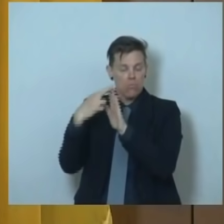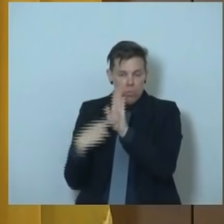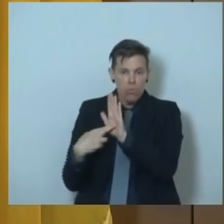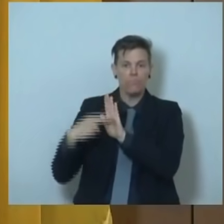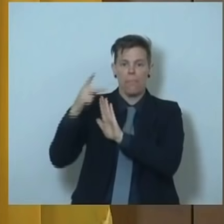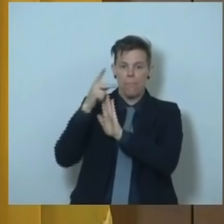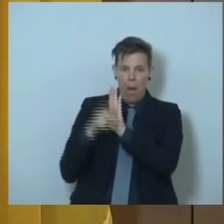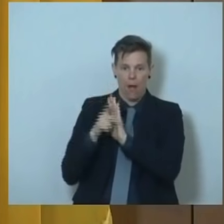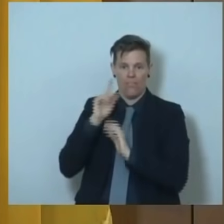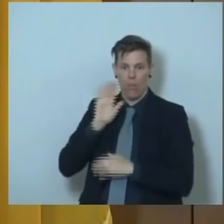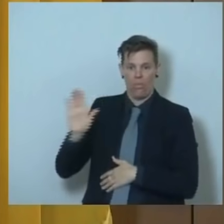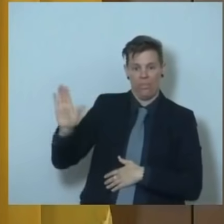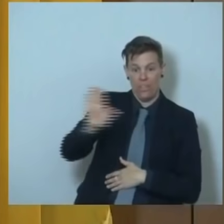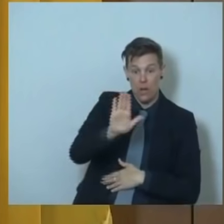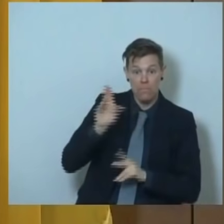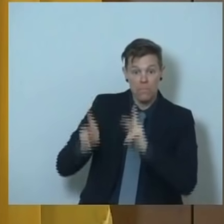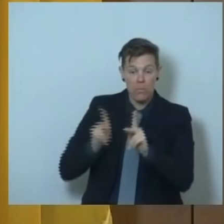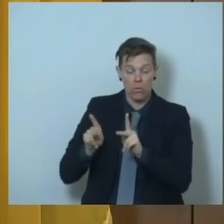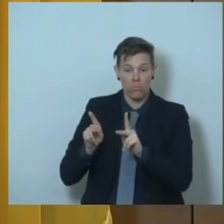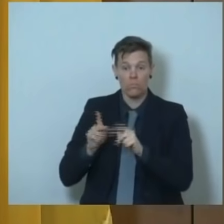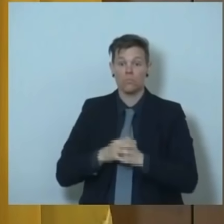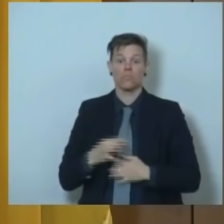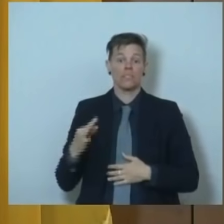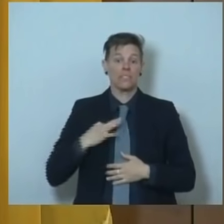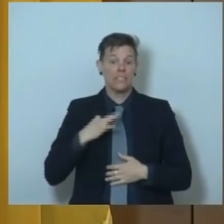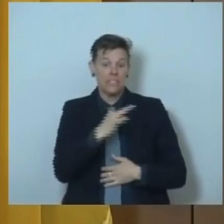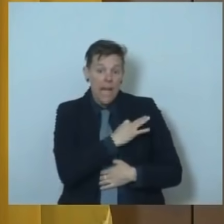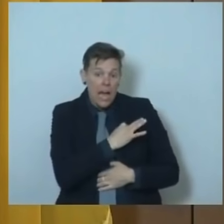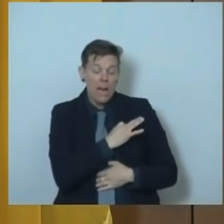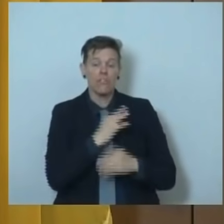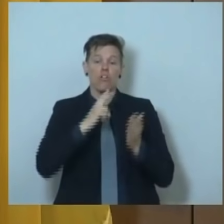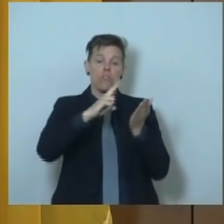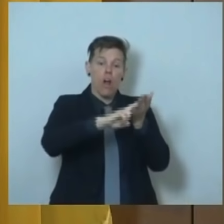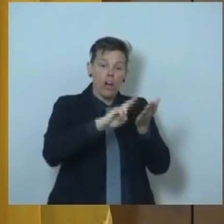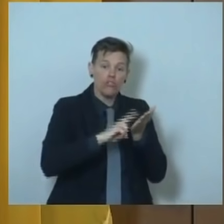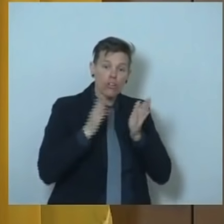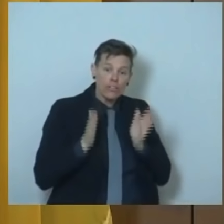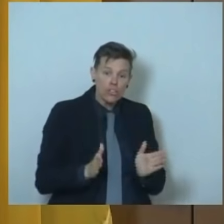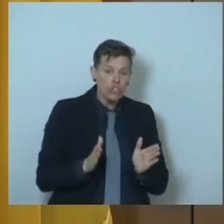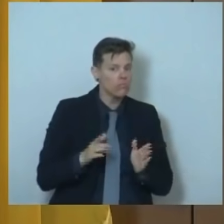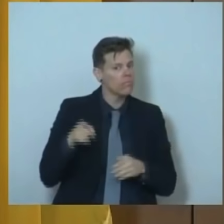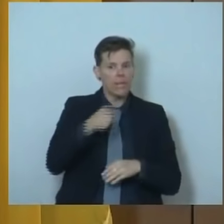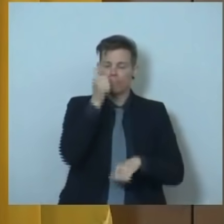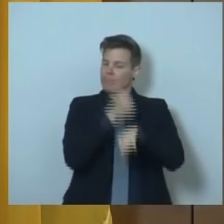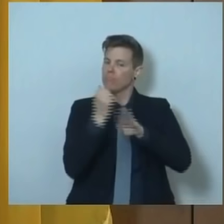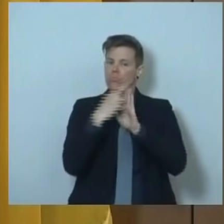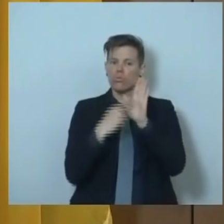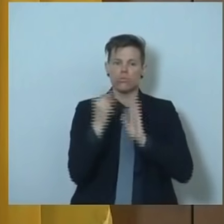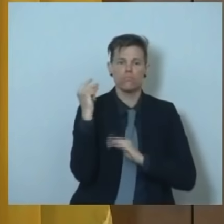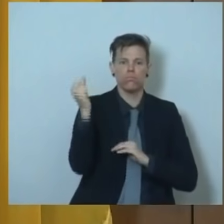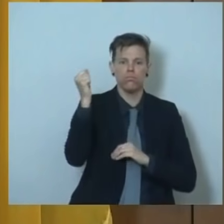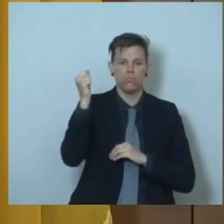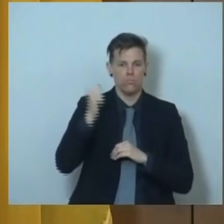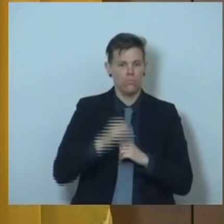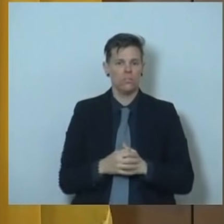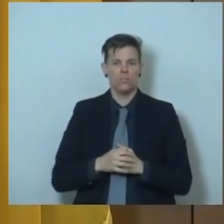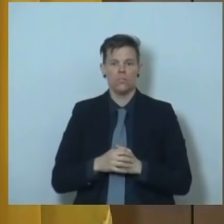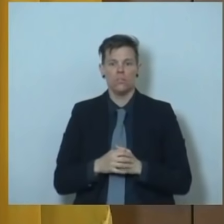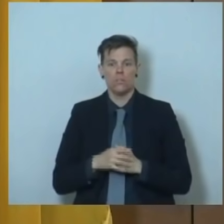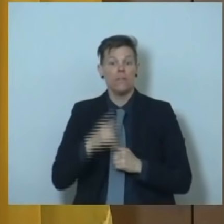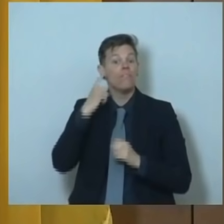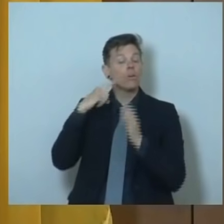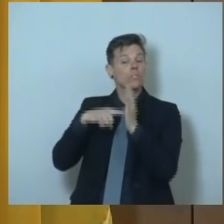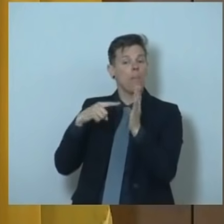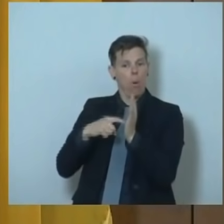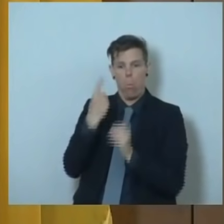their contractors and military personnel at all 3 bases. One base in particular set a standard